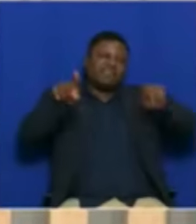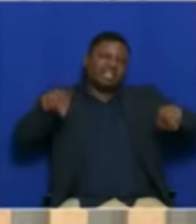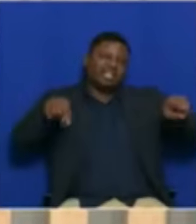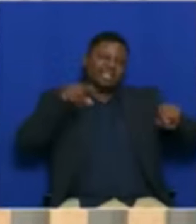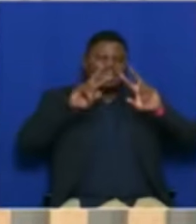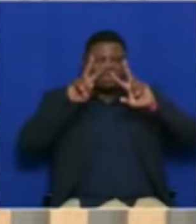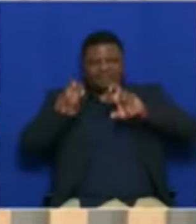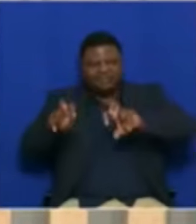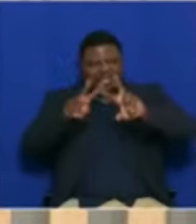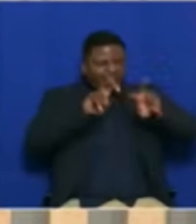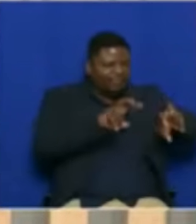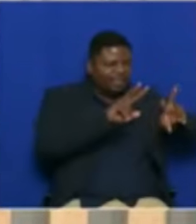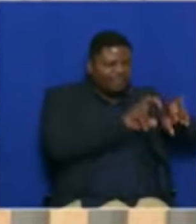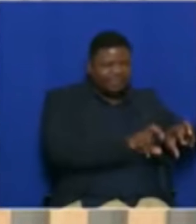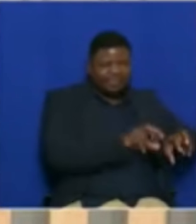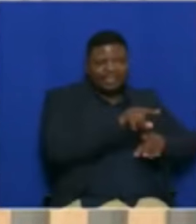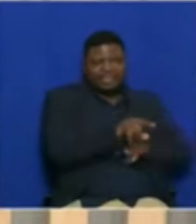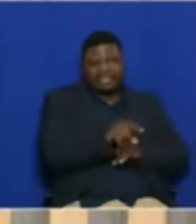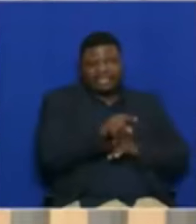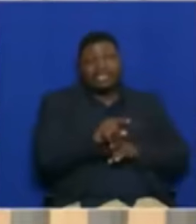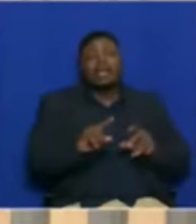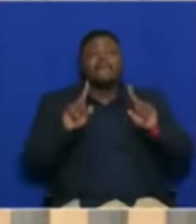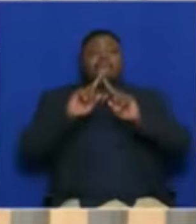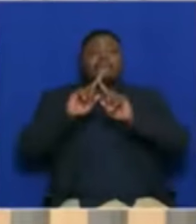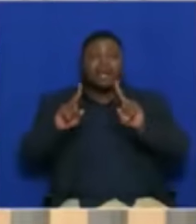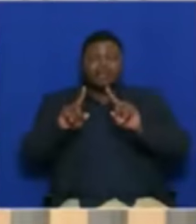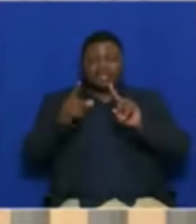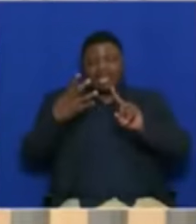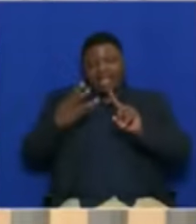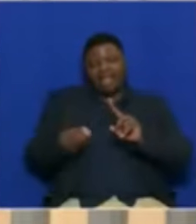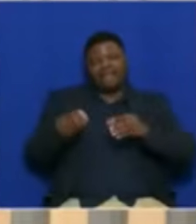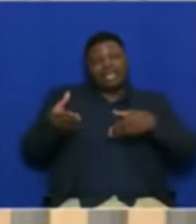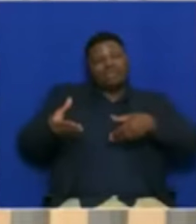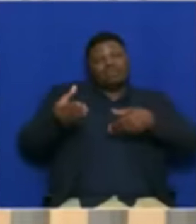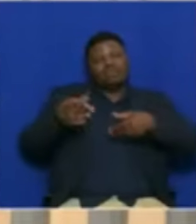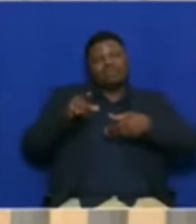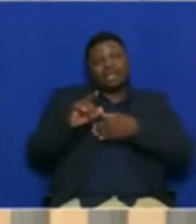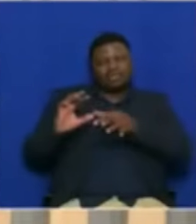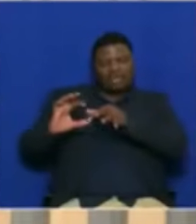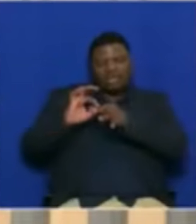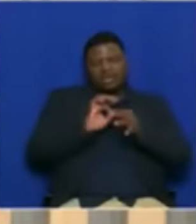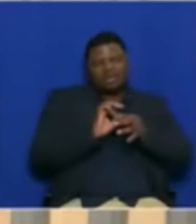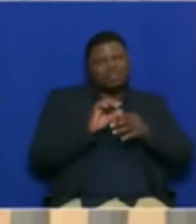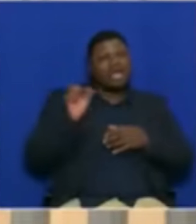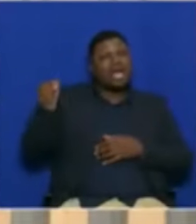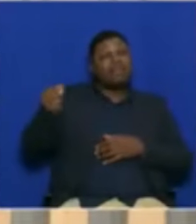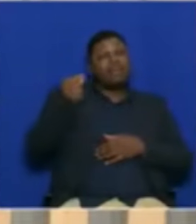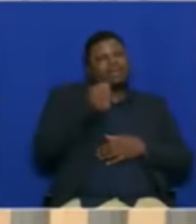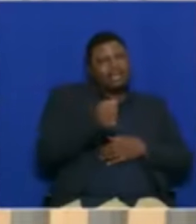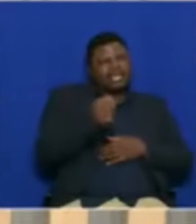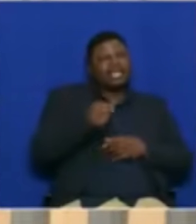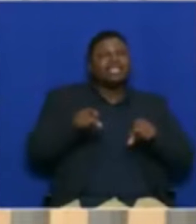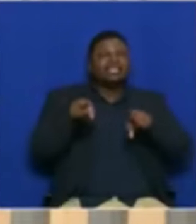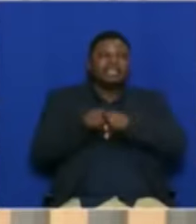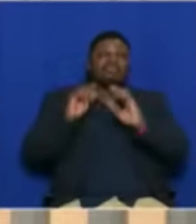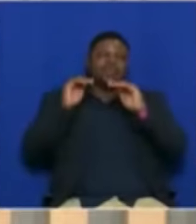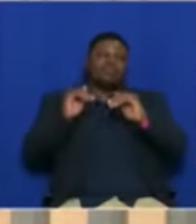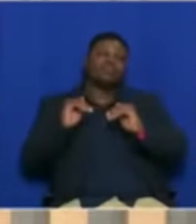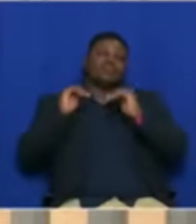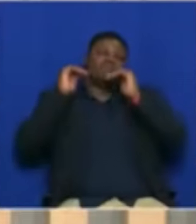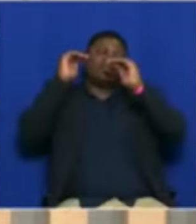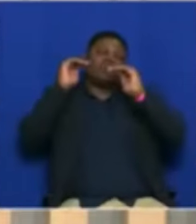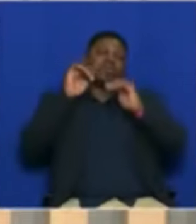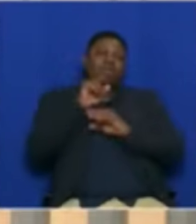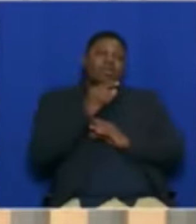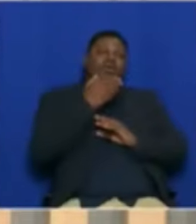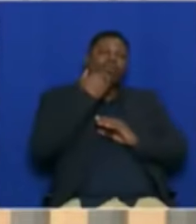documents pertaining to the investigations of the appointments and promotions of the General Kumalo, General Madondo, all those people